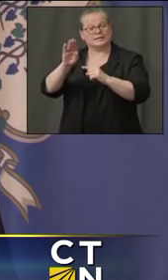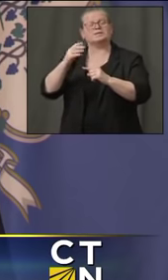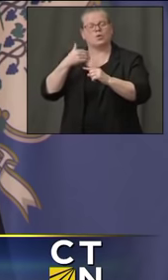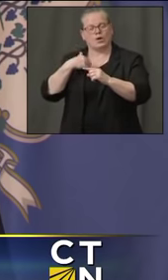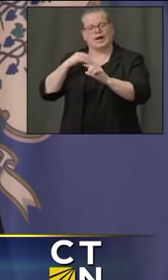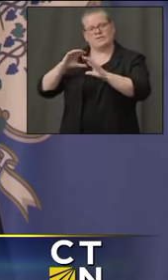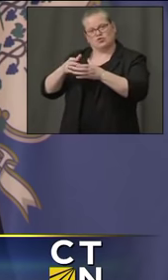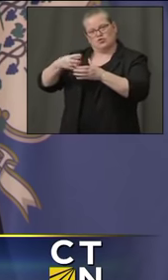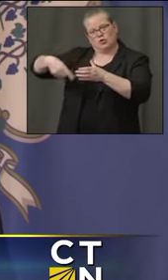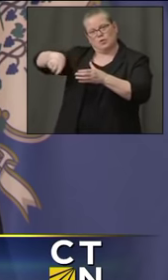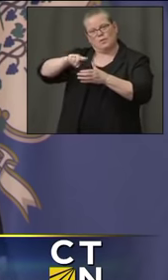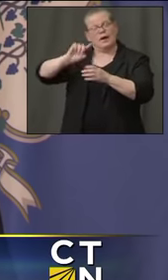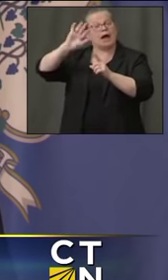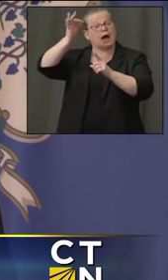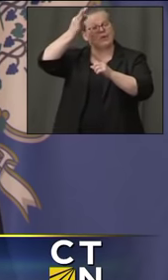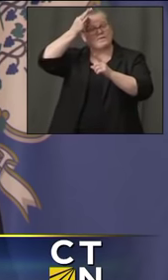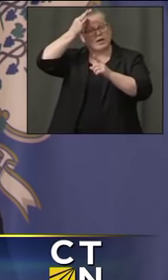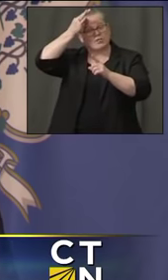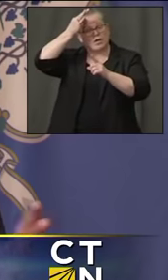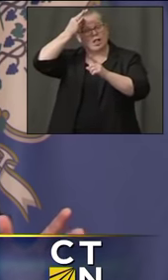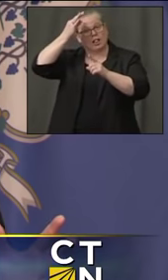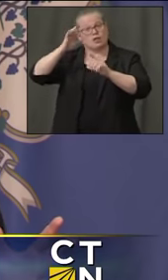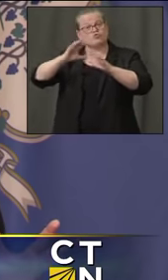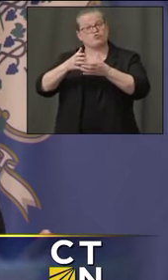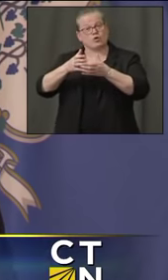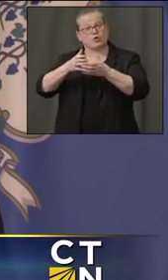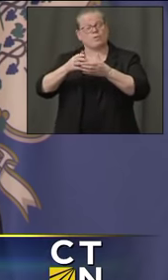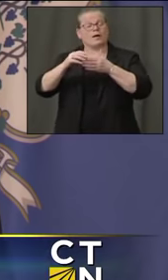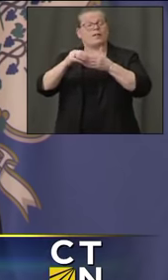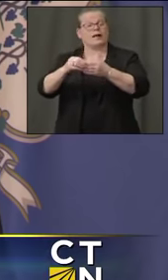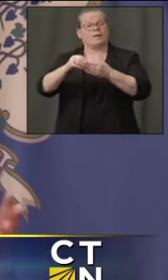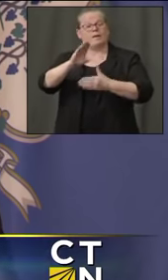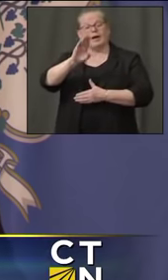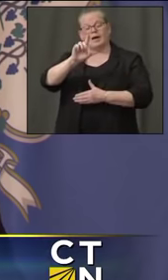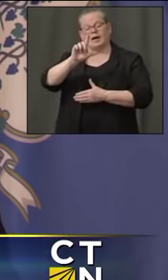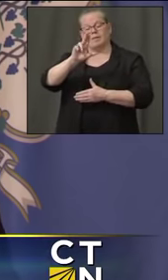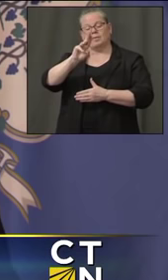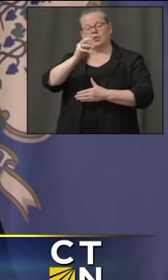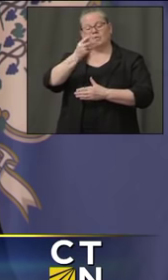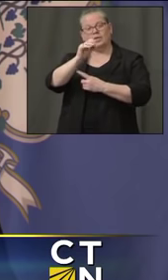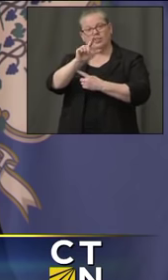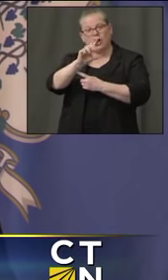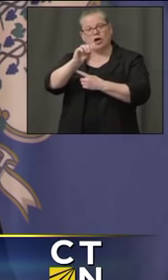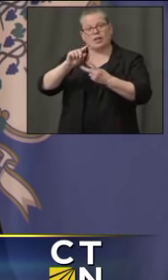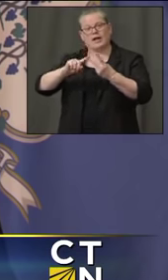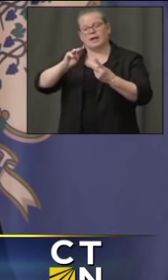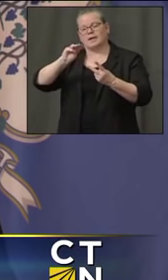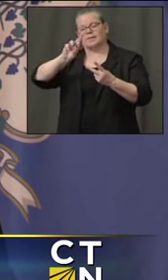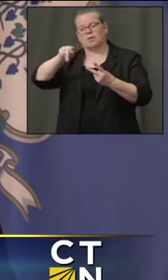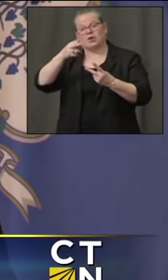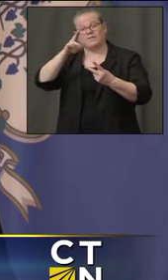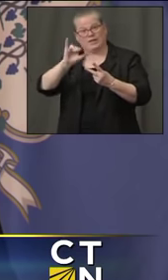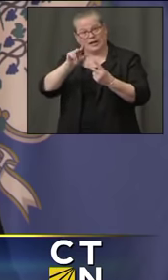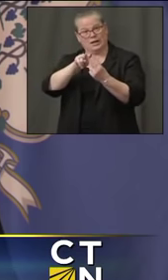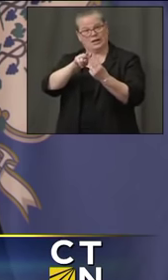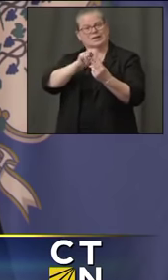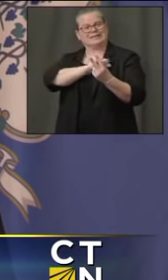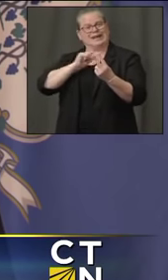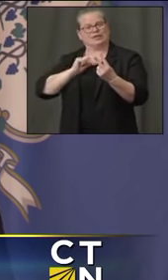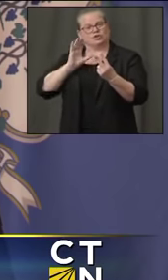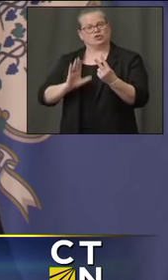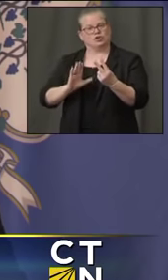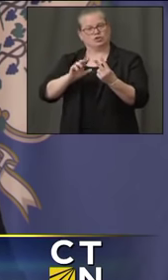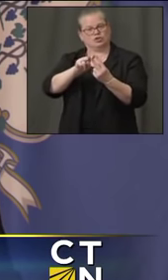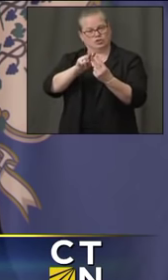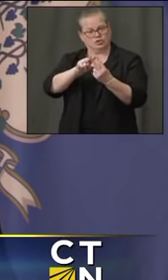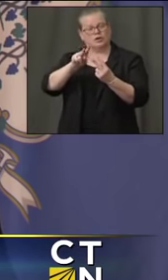Senators Murphy and Blumenthal, made a big point in this last supplemental that was passed, what was it now, a couple of weeks ago, set